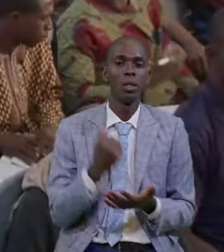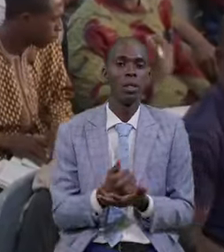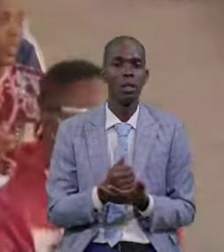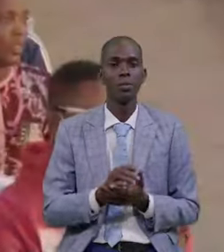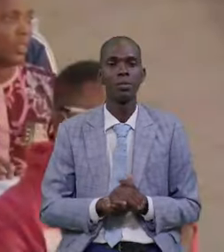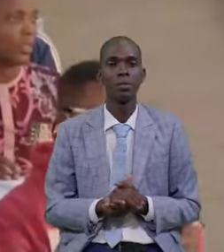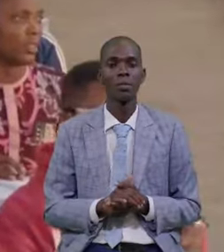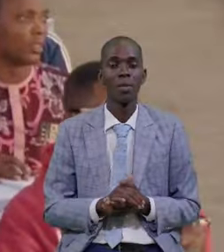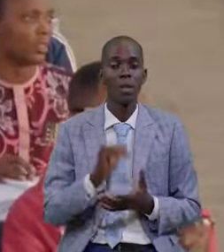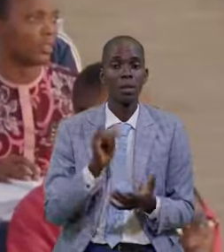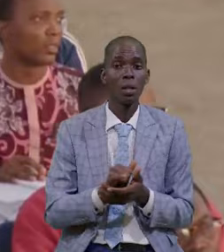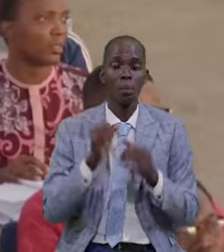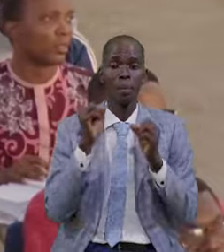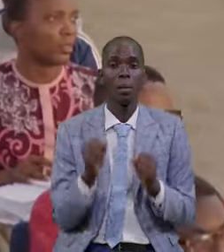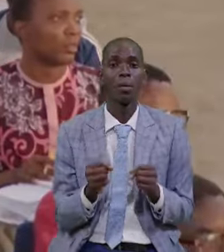The power